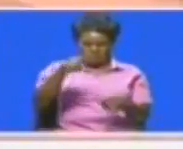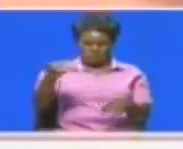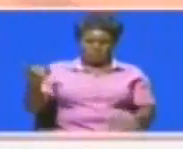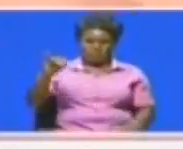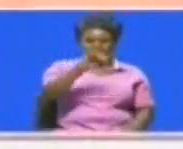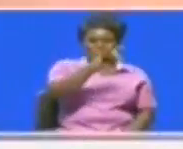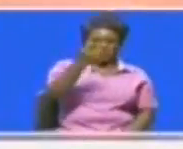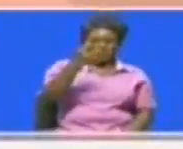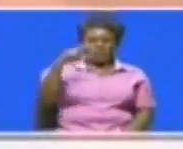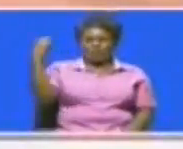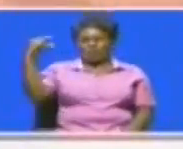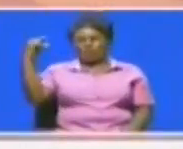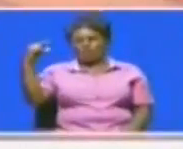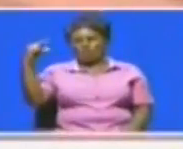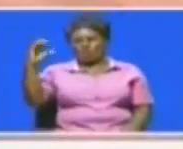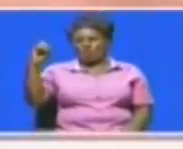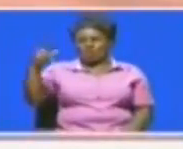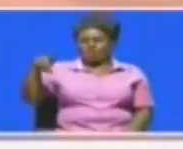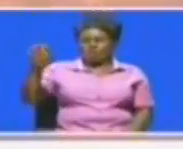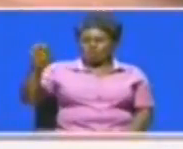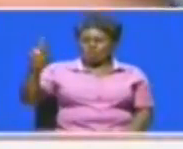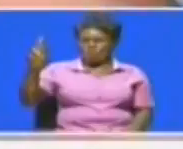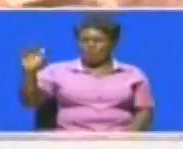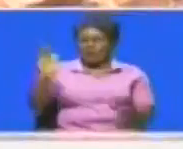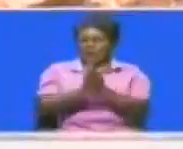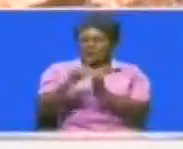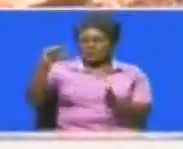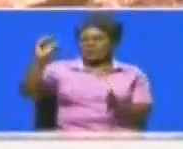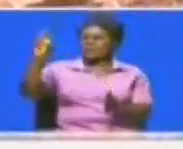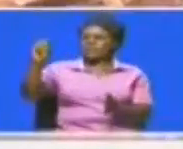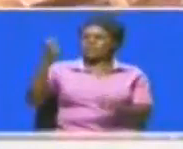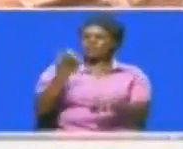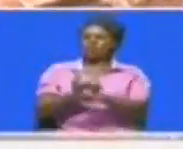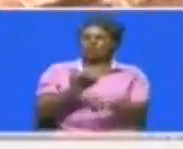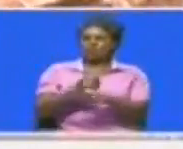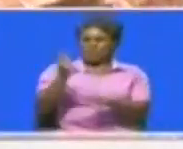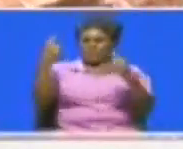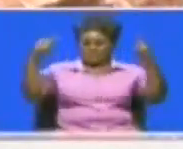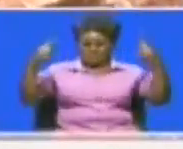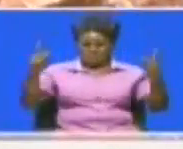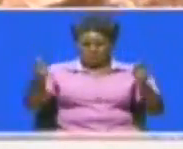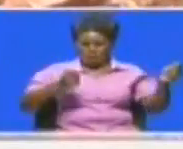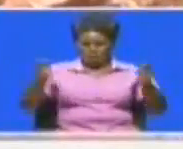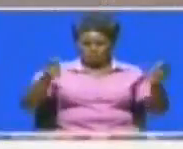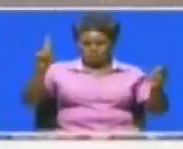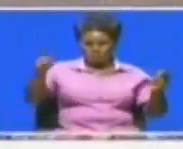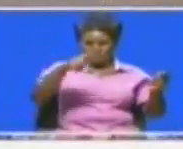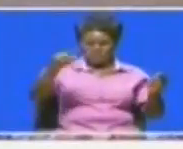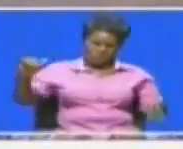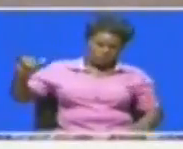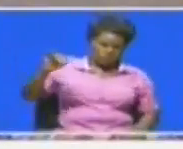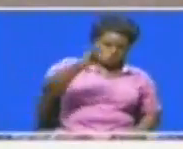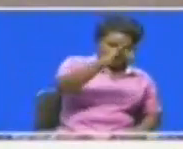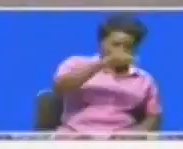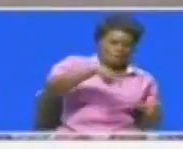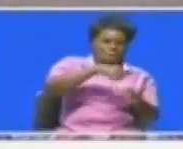Kenya include gold, copper ore and gemstone, among others. However, should Kenya succeed in curtailing illegal shipment of minerals